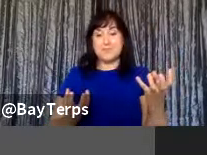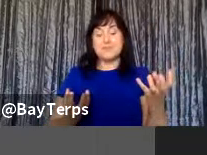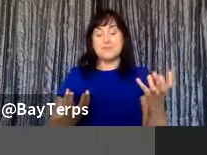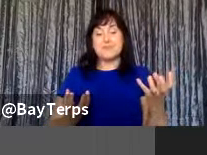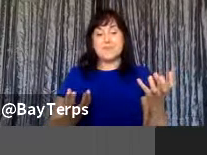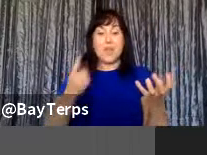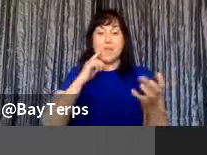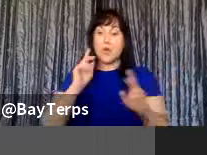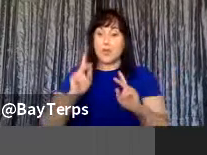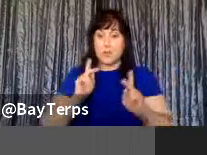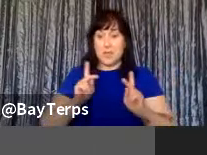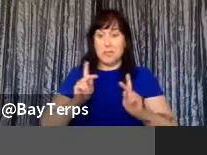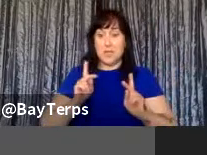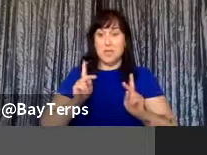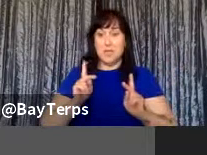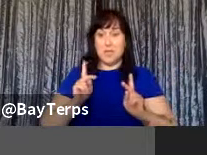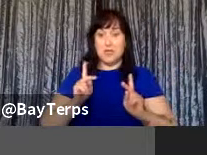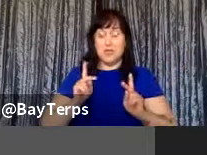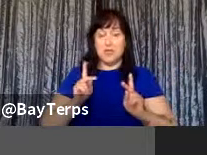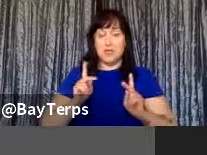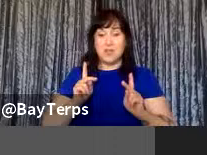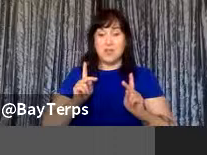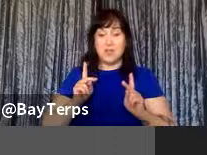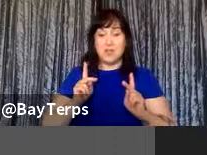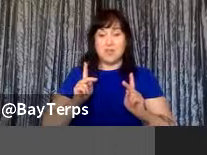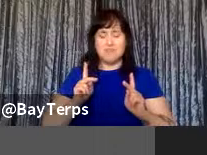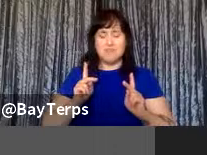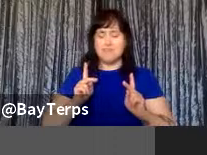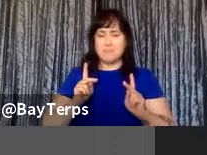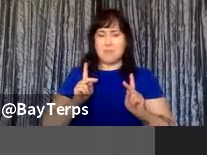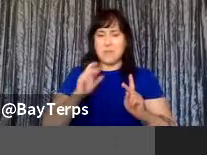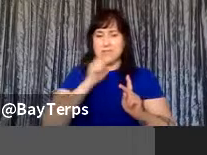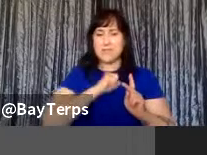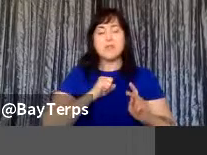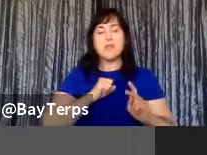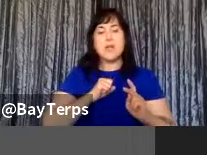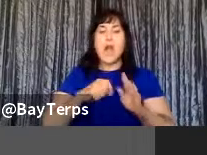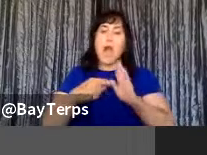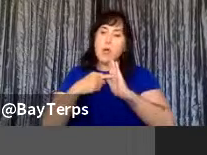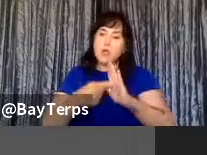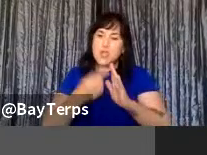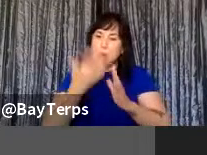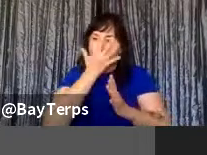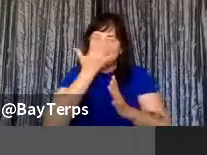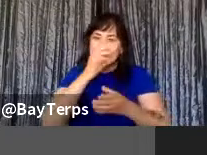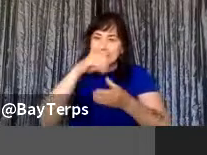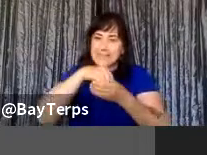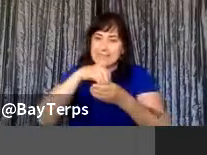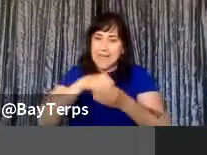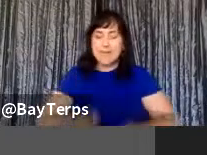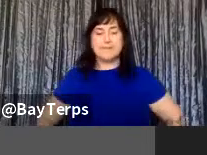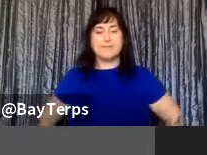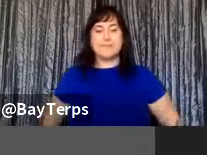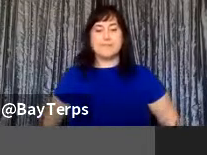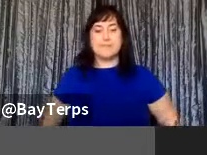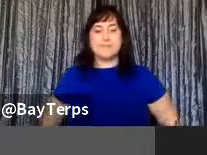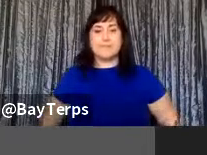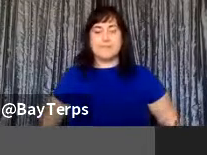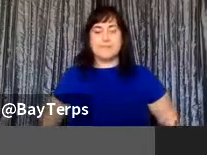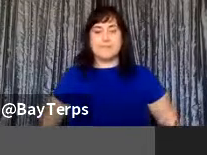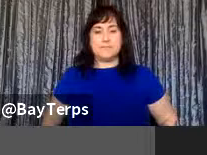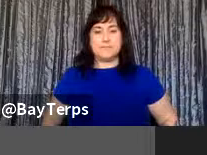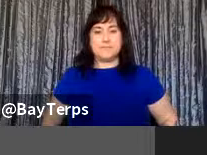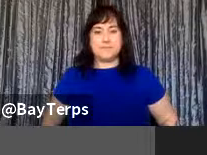for the people who are on GISH, I'm going to show you what it's like on the inside, okay? I'm going to break it open.